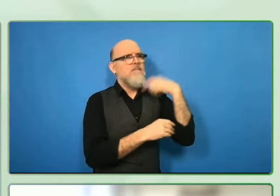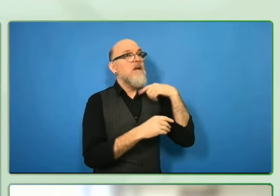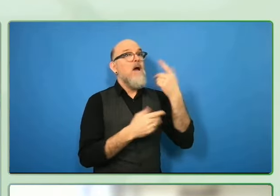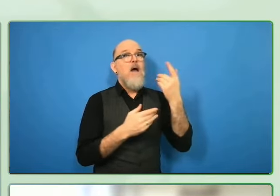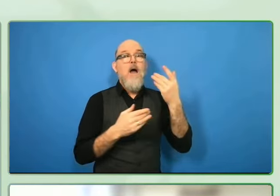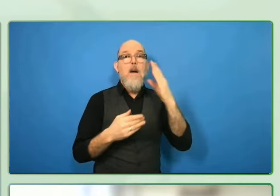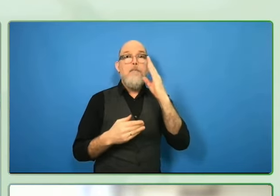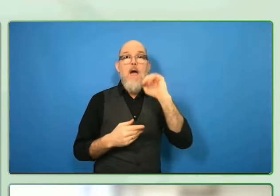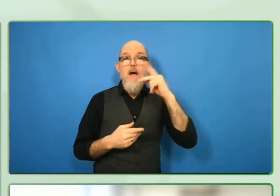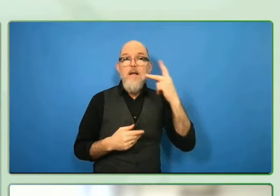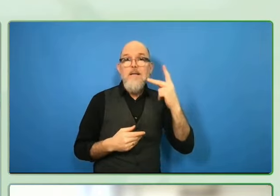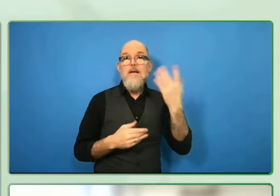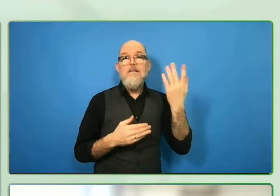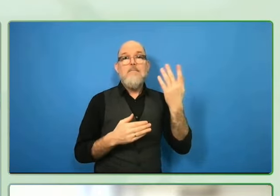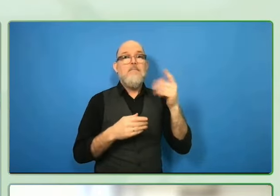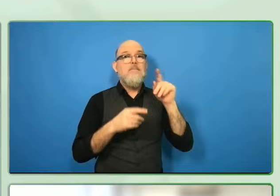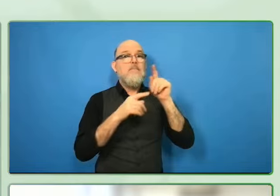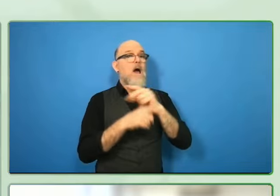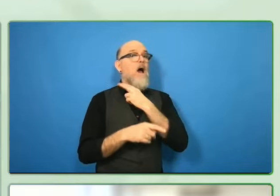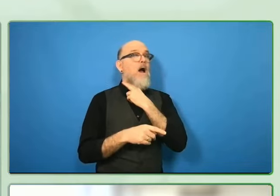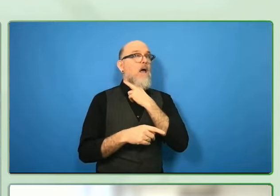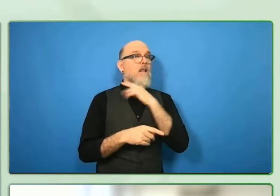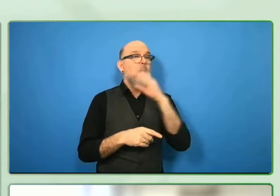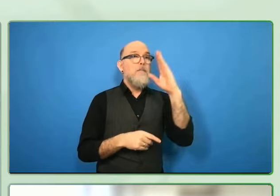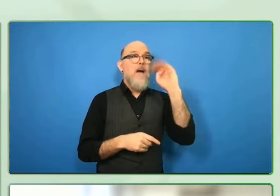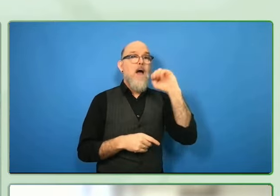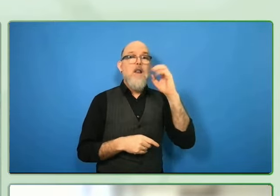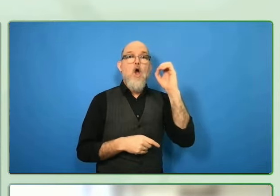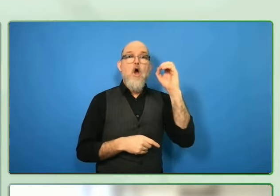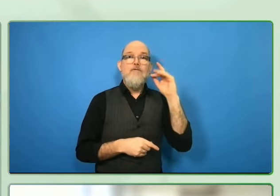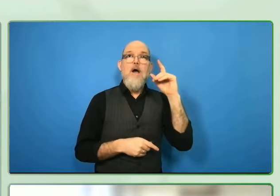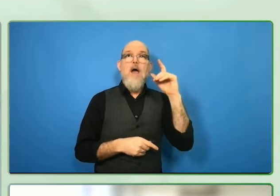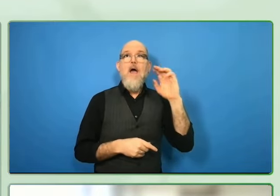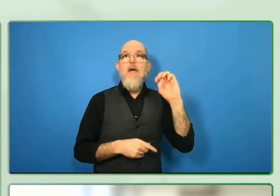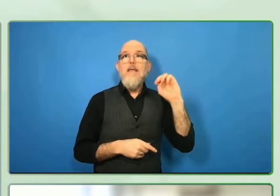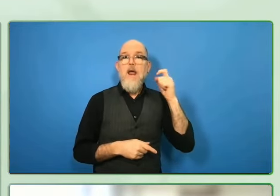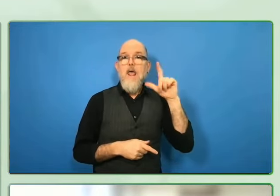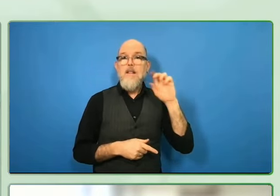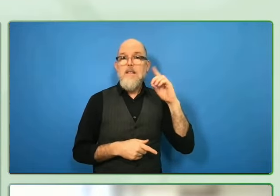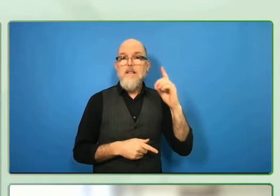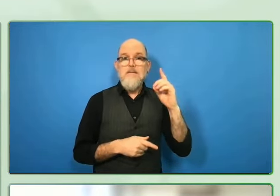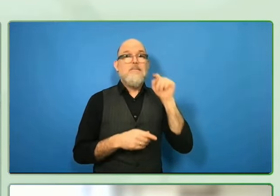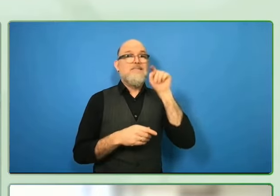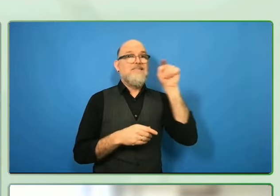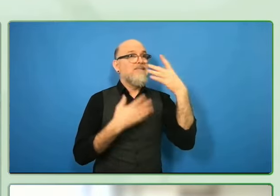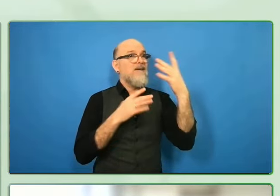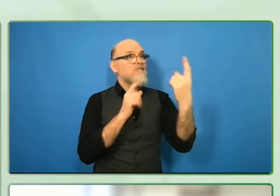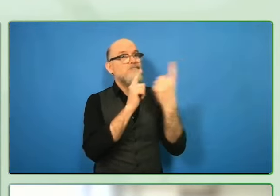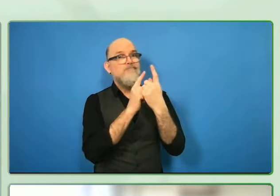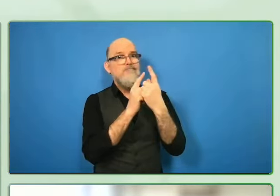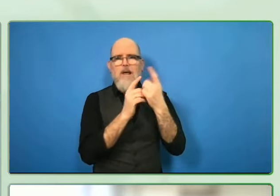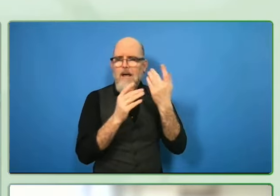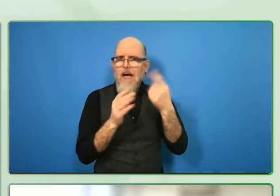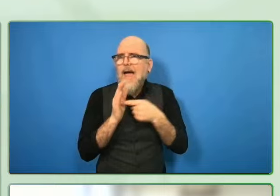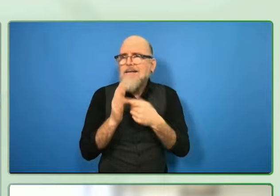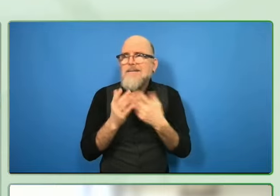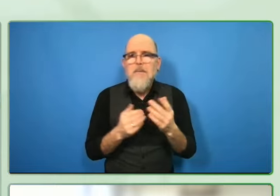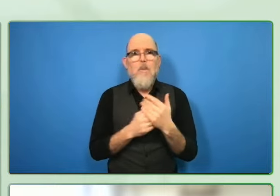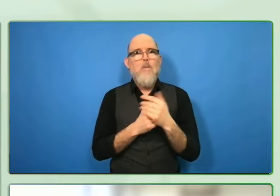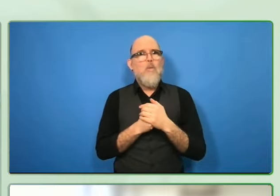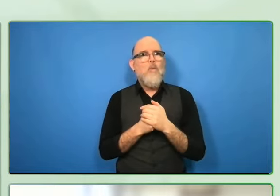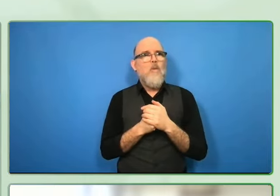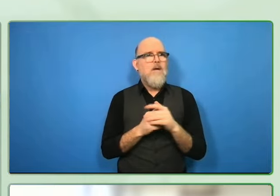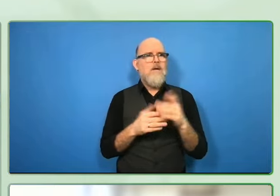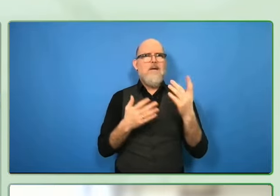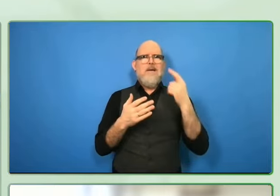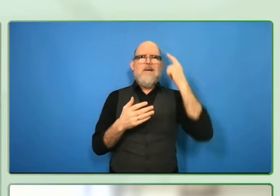And so the question I've got for you really is, why don't these companies just use doctors? Everywhere I go, people are saying, well, yes, we send them to our